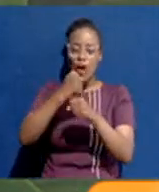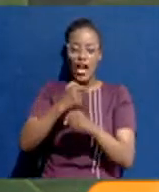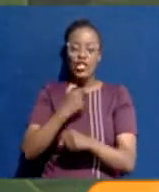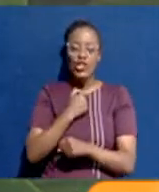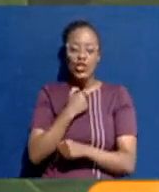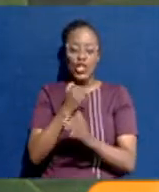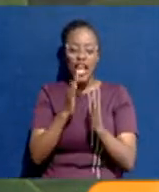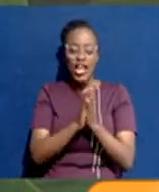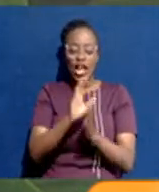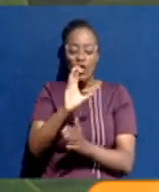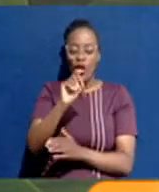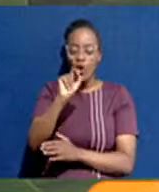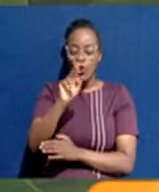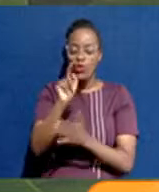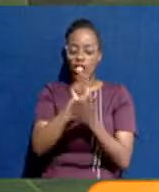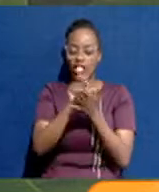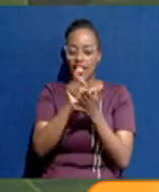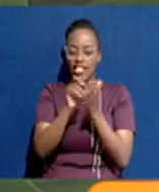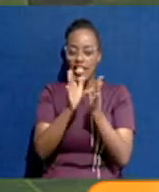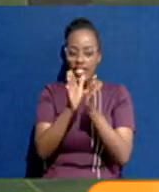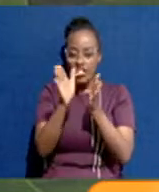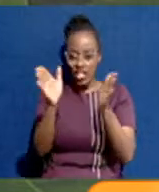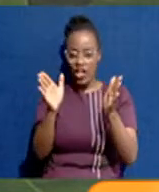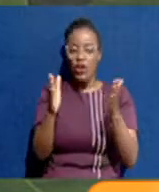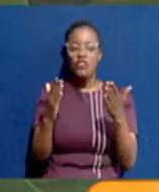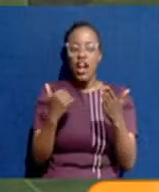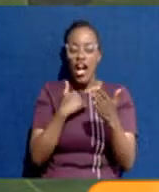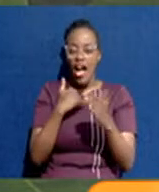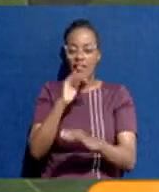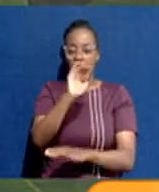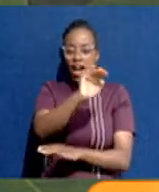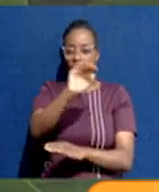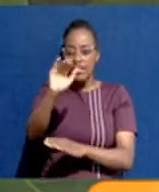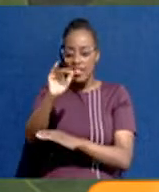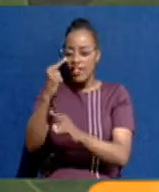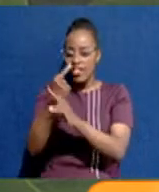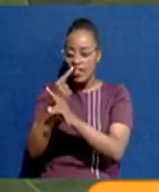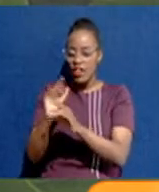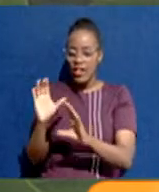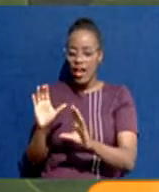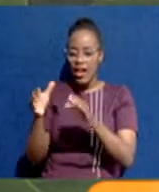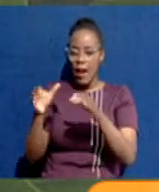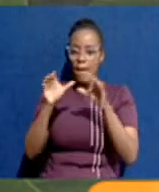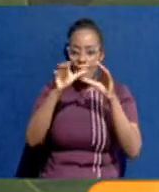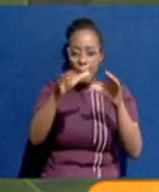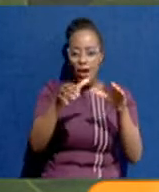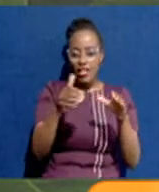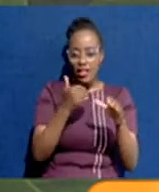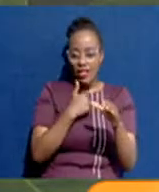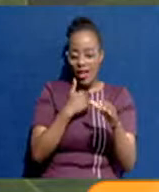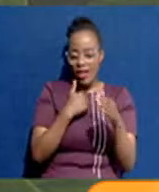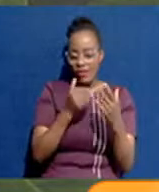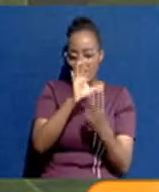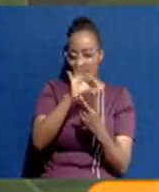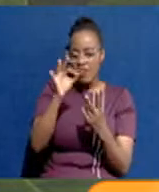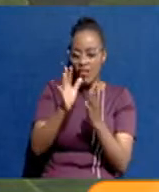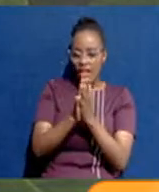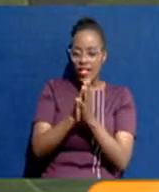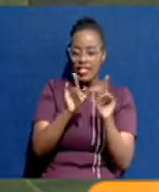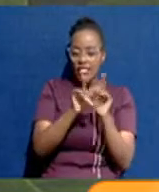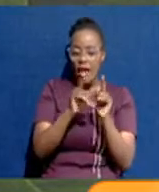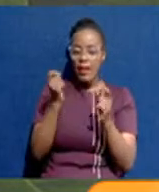and COTU Secretary General Francis Atwoli are urging multinational firms Ekattera Tea and the Kenya Tea